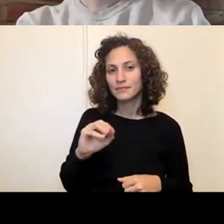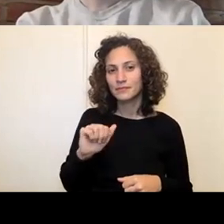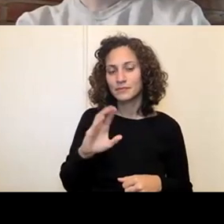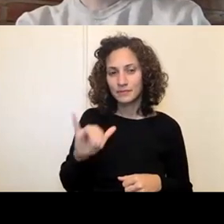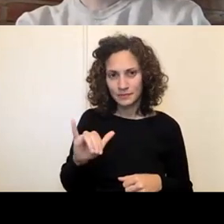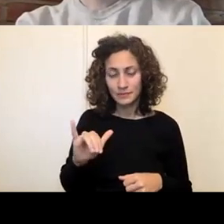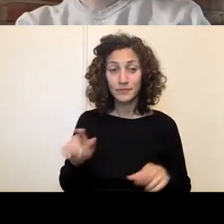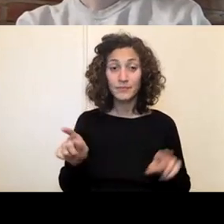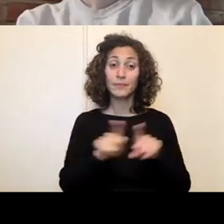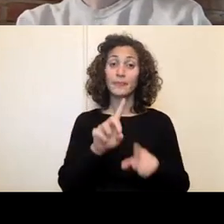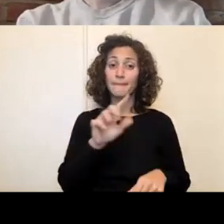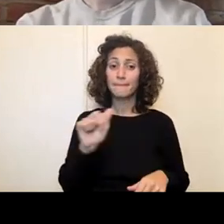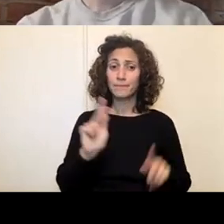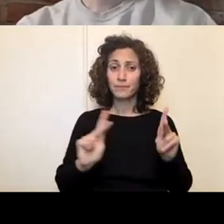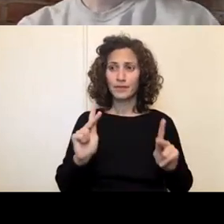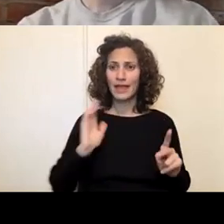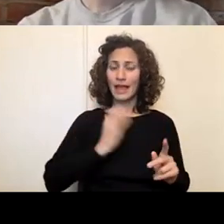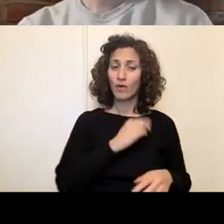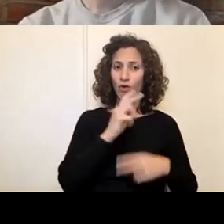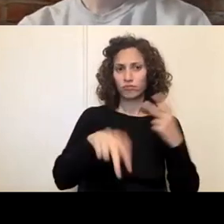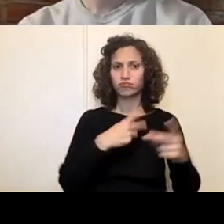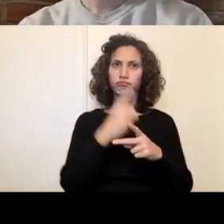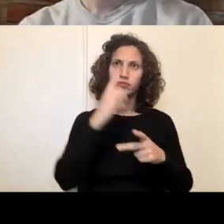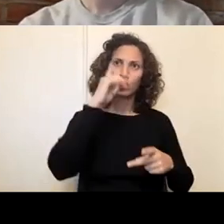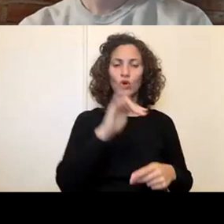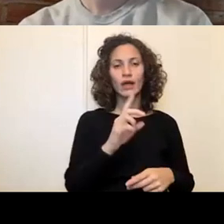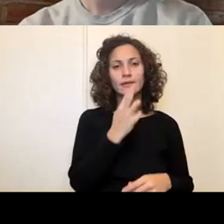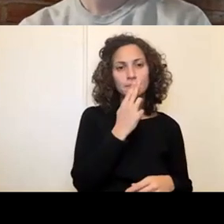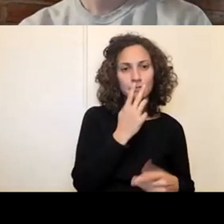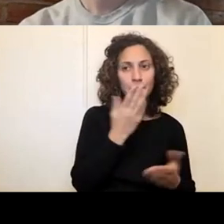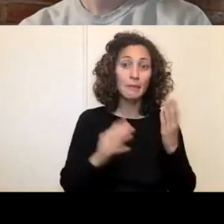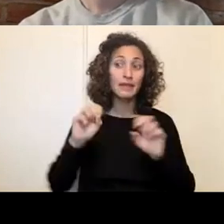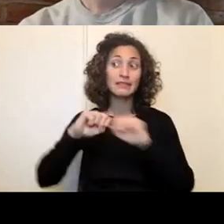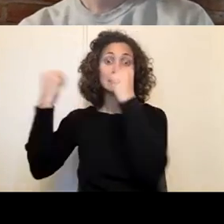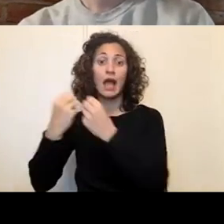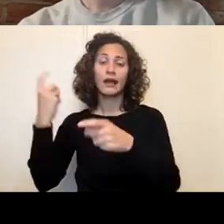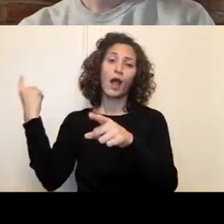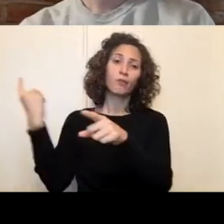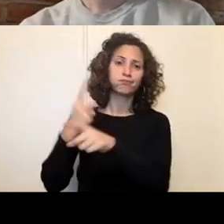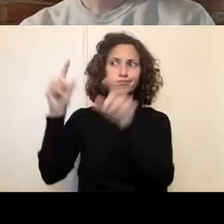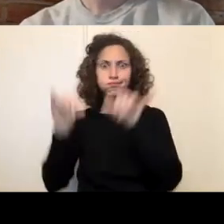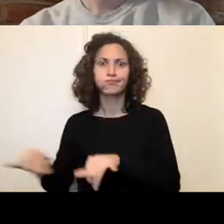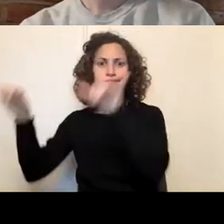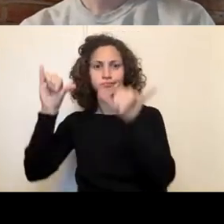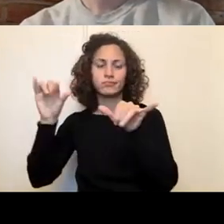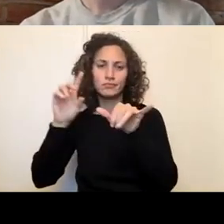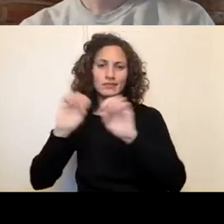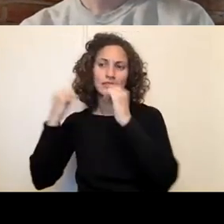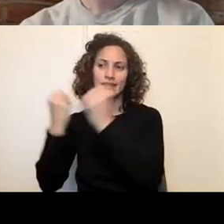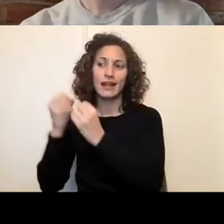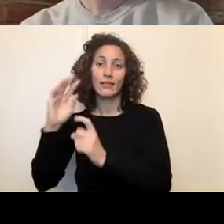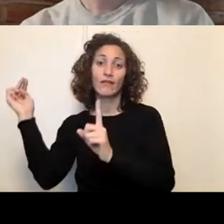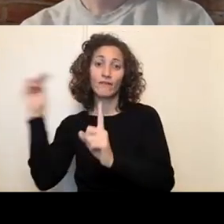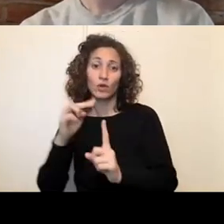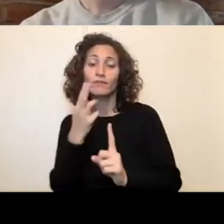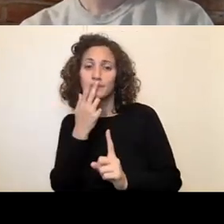our versions of intimacy may be different than what society views as conventional intimacy. How do you